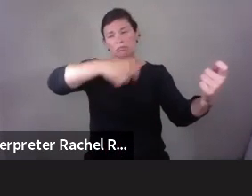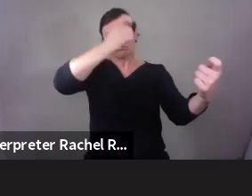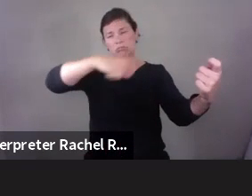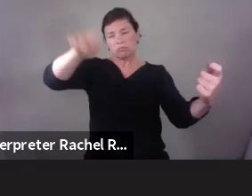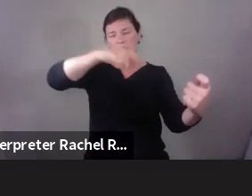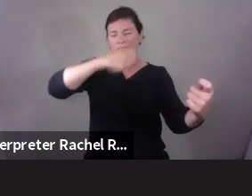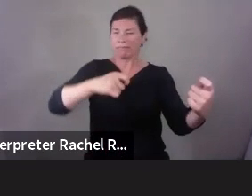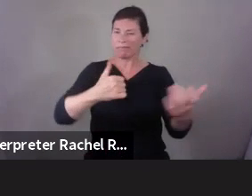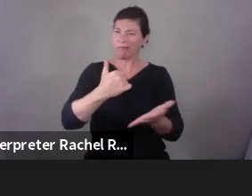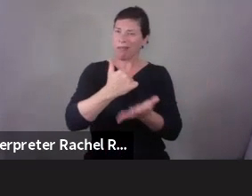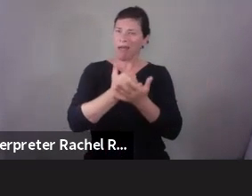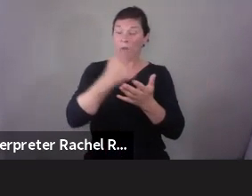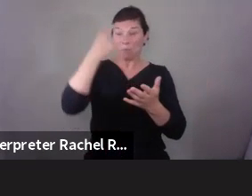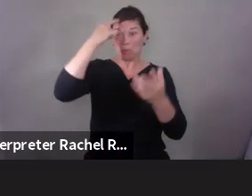brain.